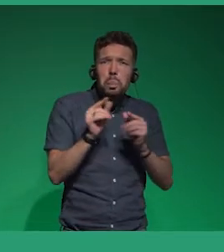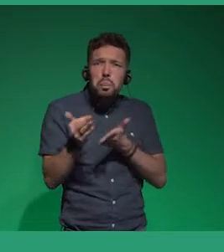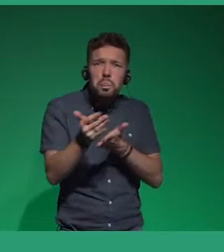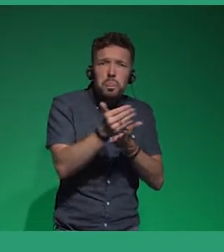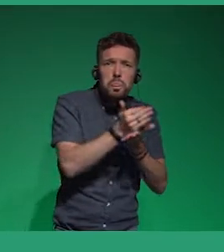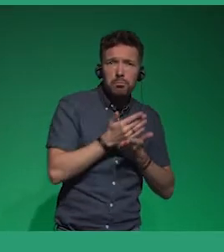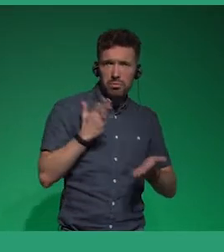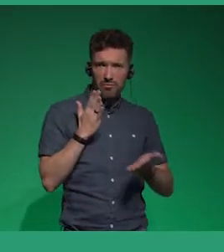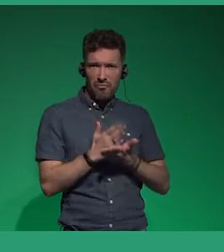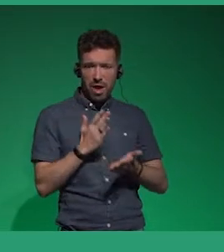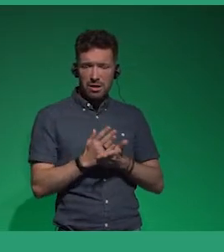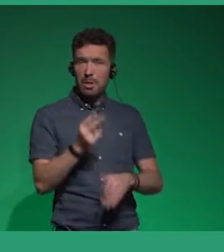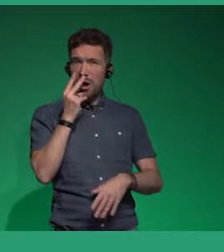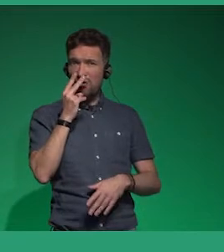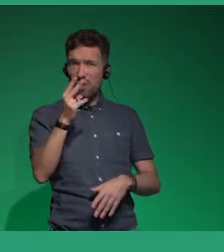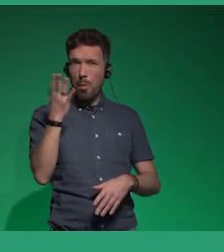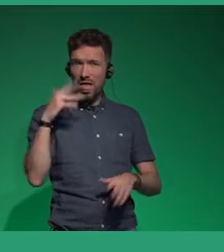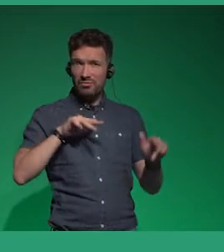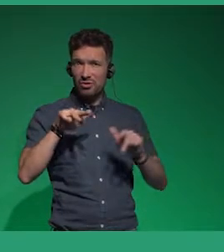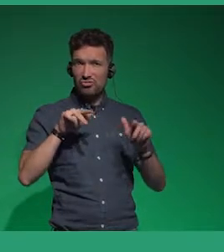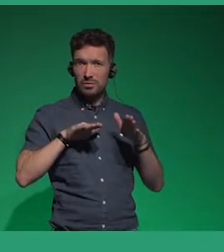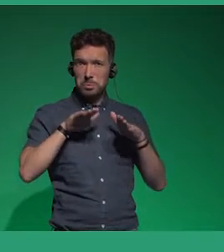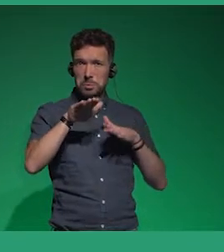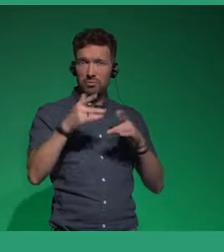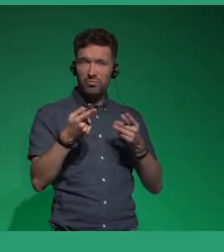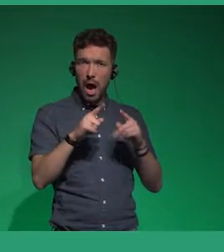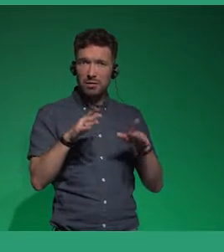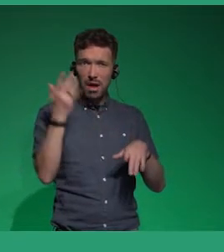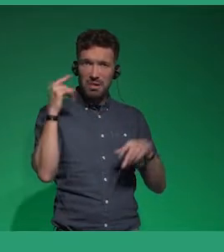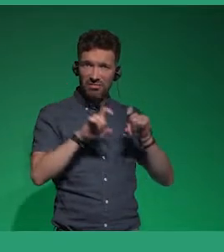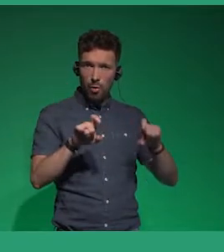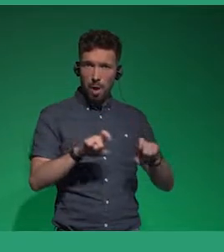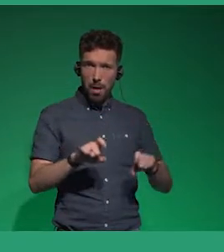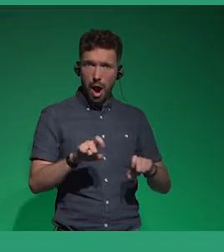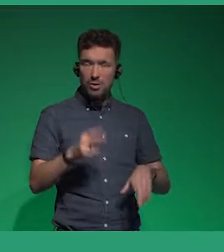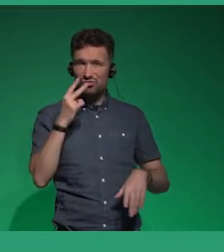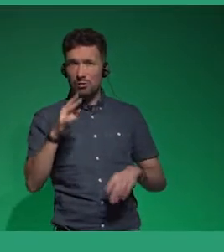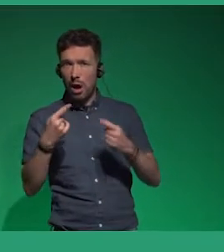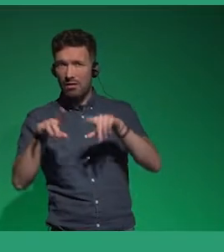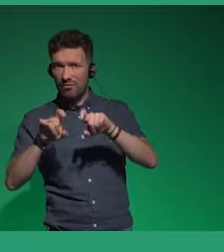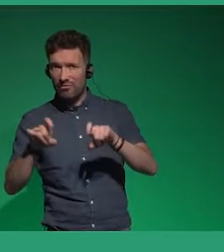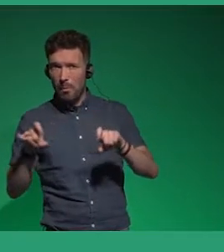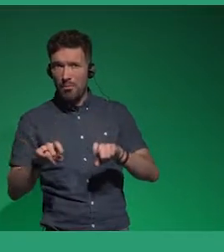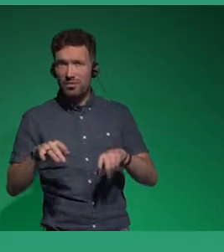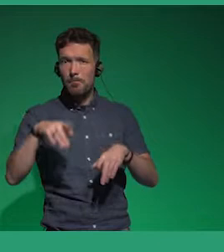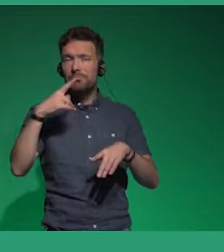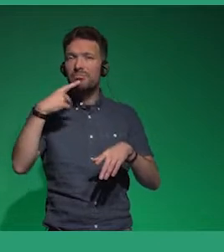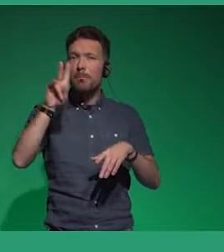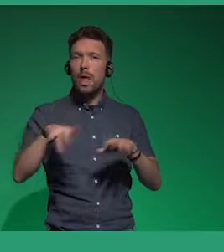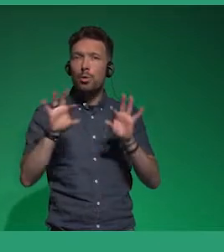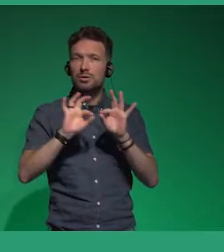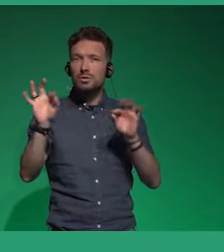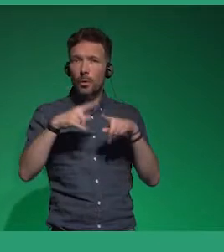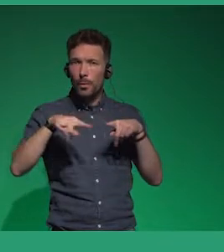both large-scale companies, represented here by the blue line, as well as smallholder farmers, represented by the